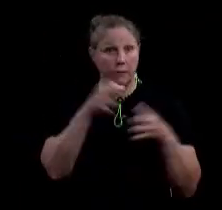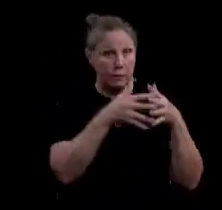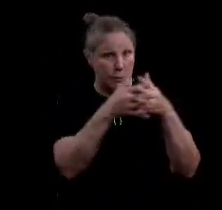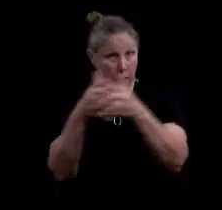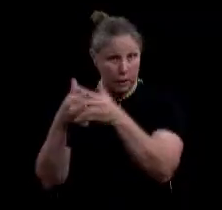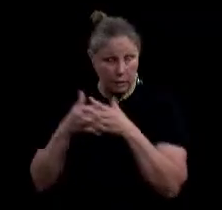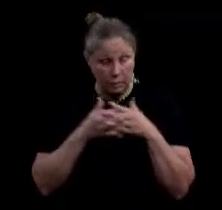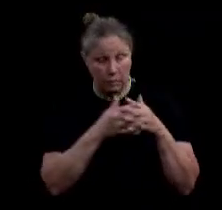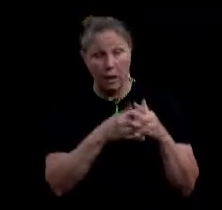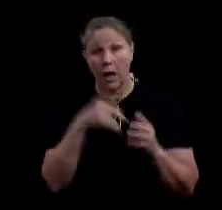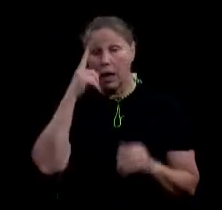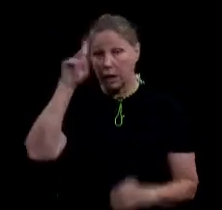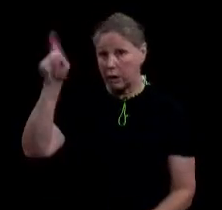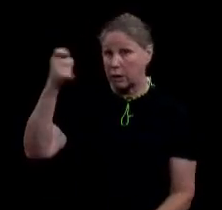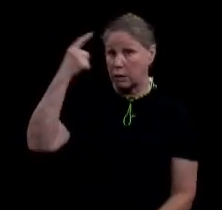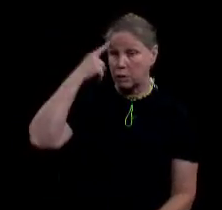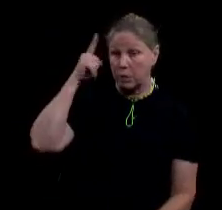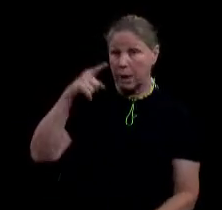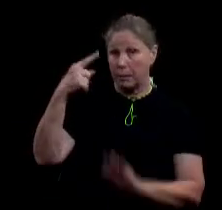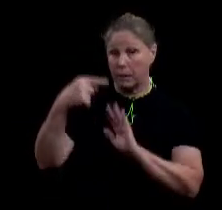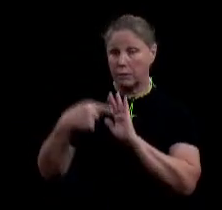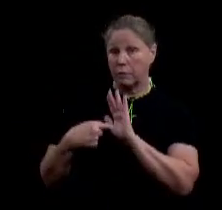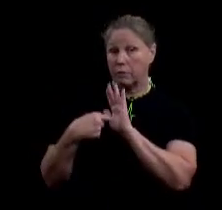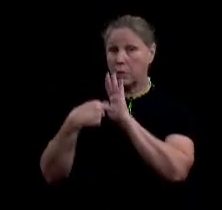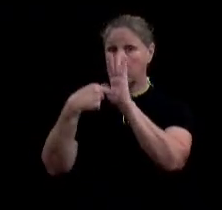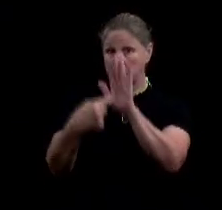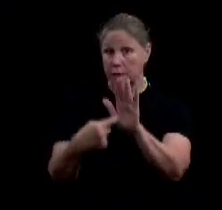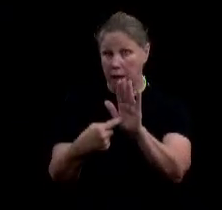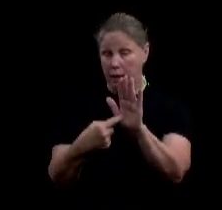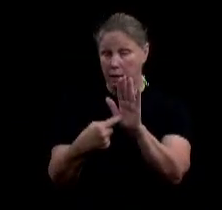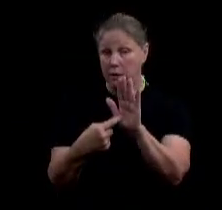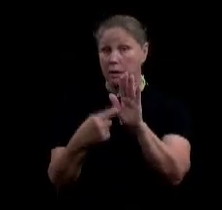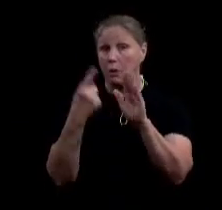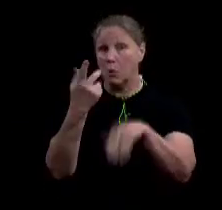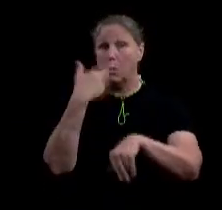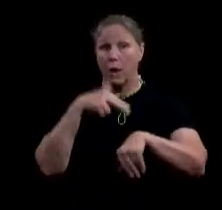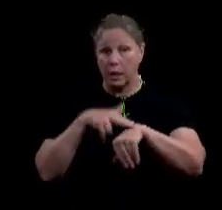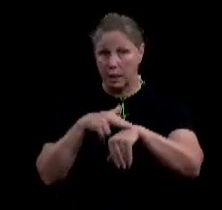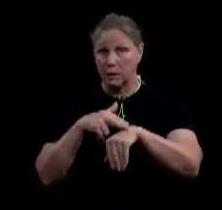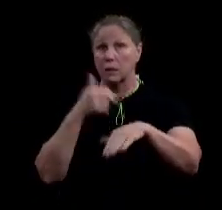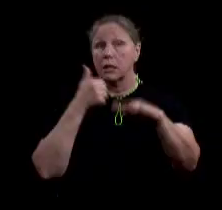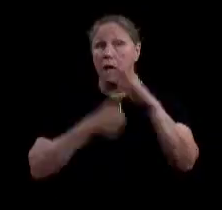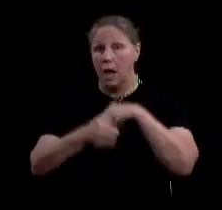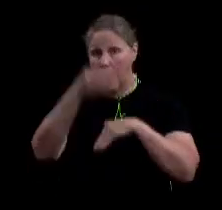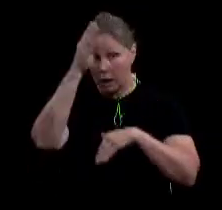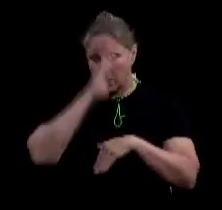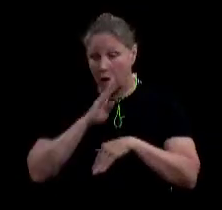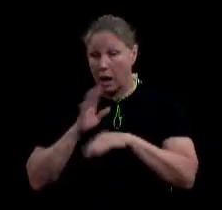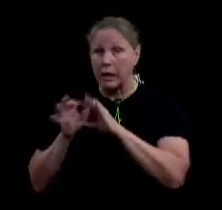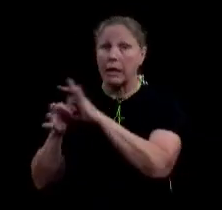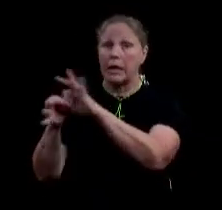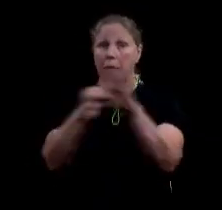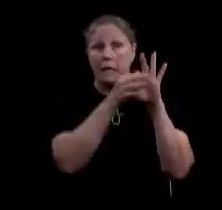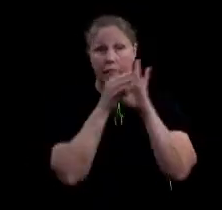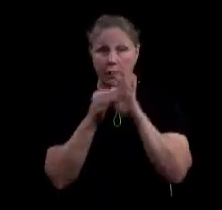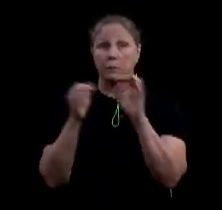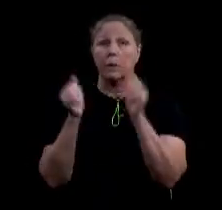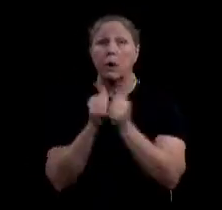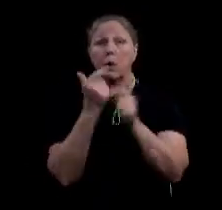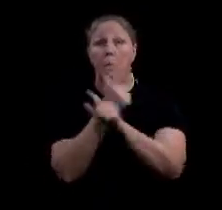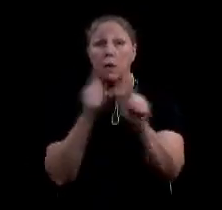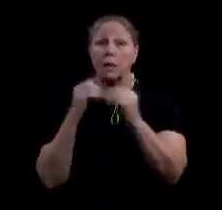republic for which it stands, one nation, under God, indivisible, with liberty and justice for